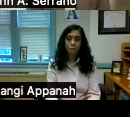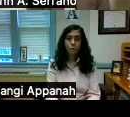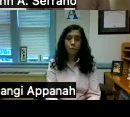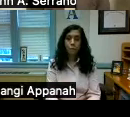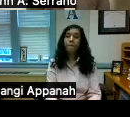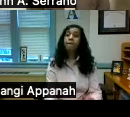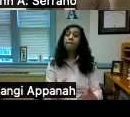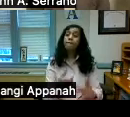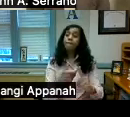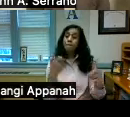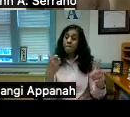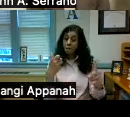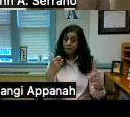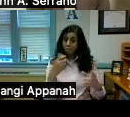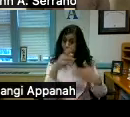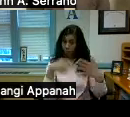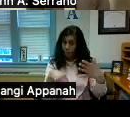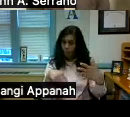well.